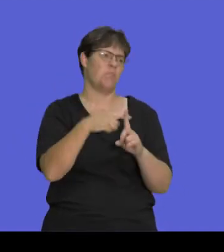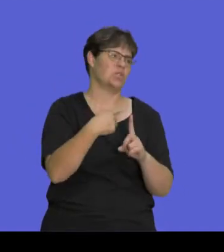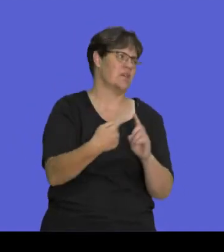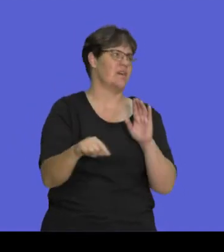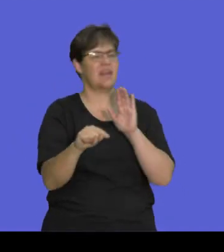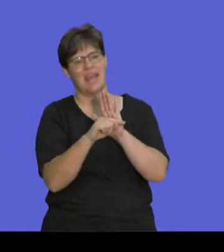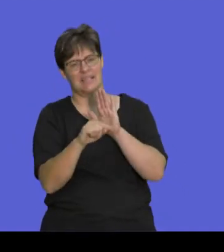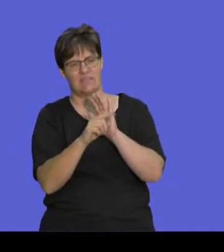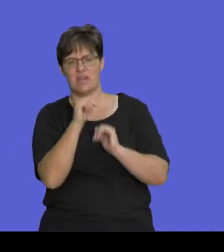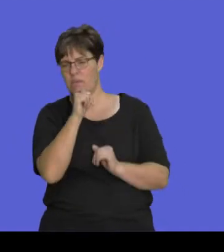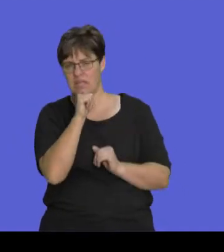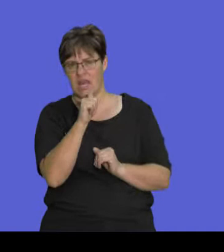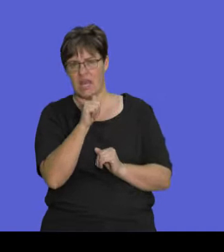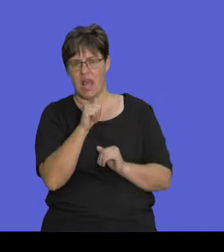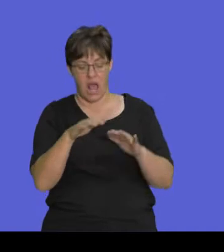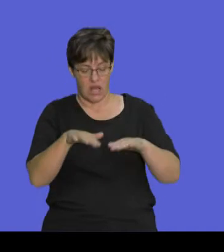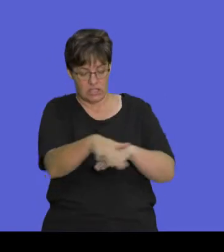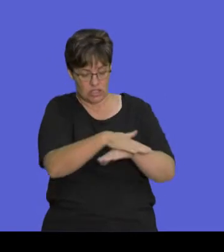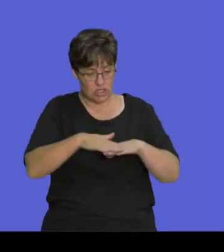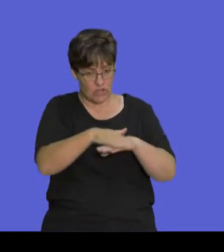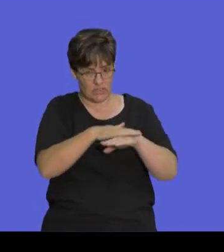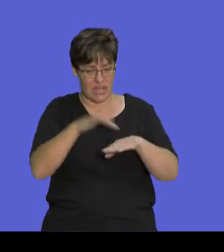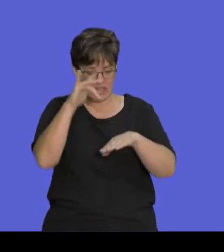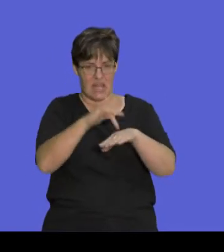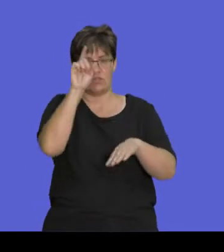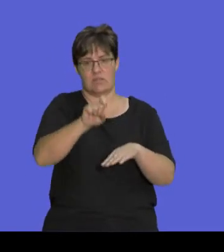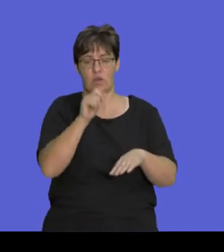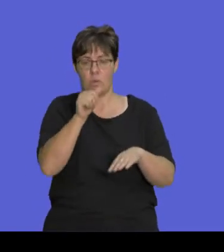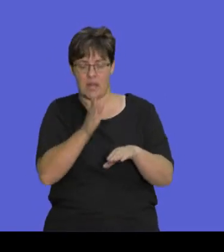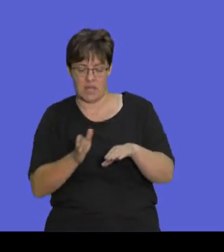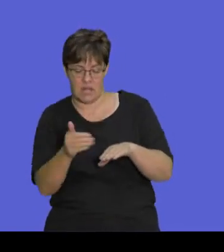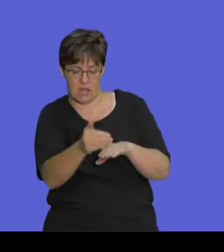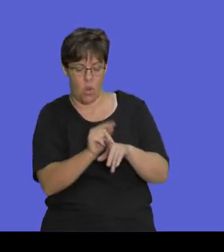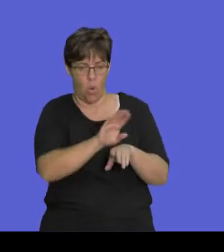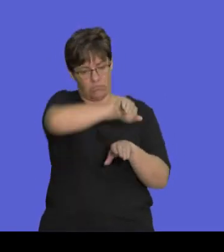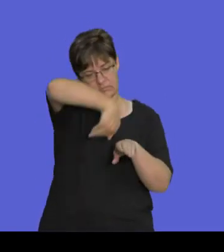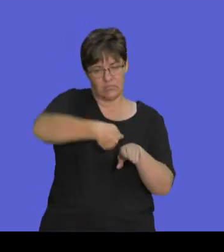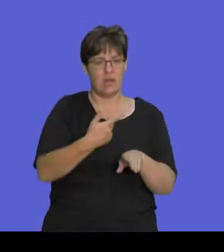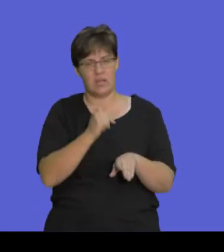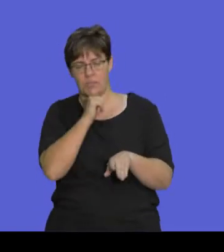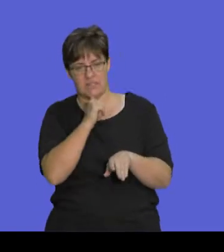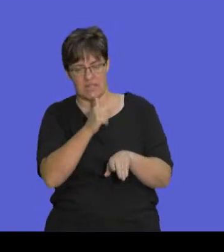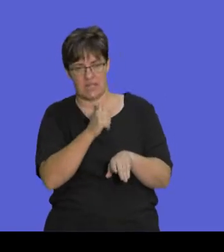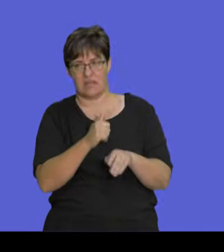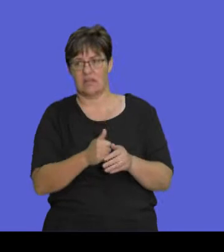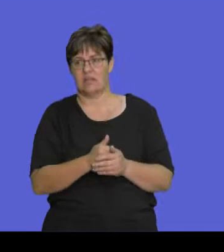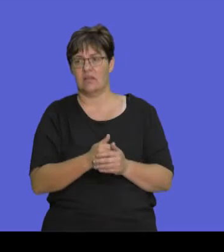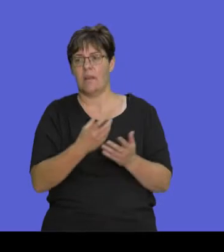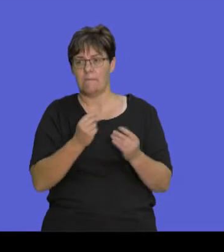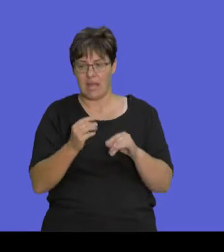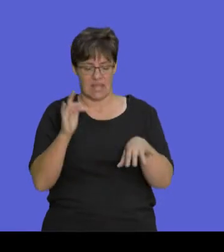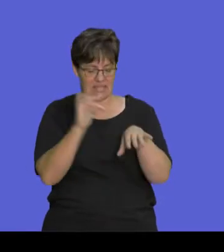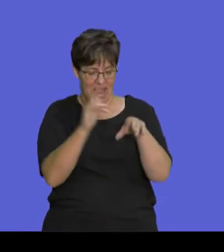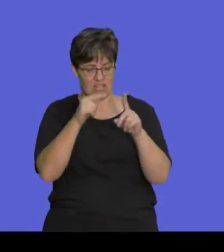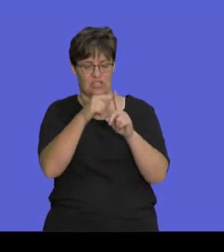it a positive or negative, they need to touch the surface, whatever the direction could be. This is one example. It